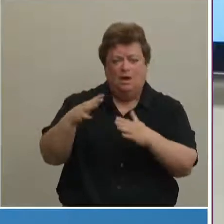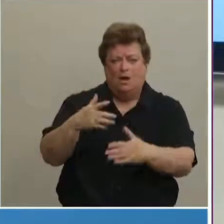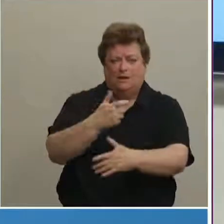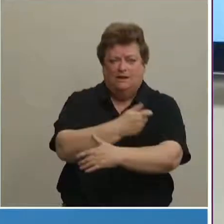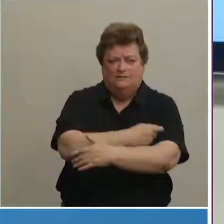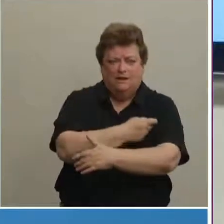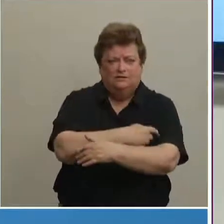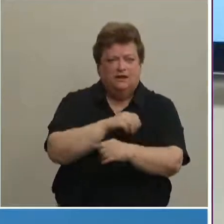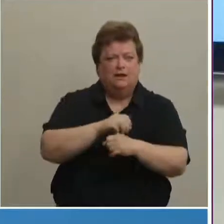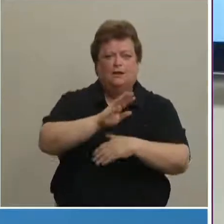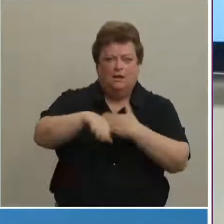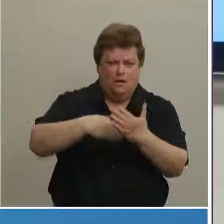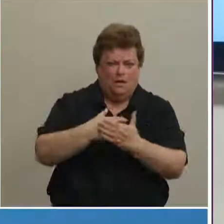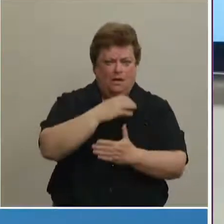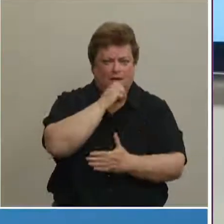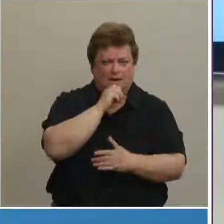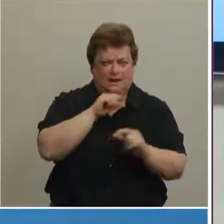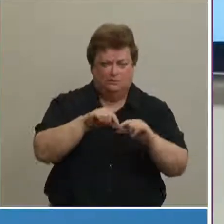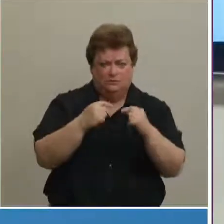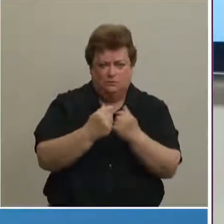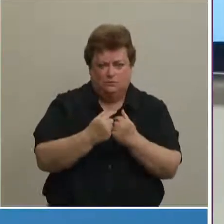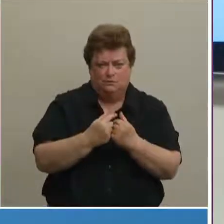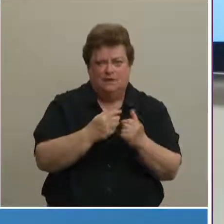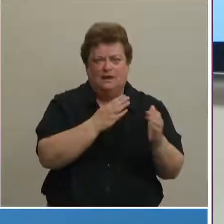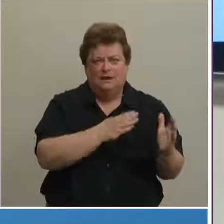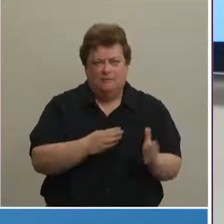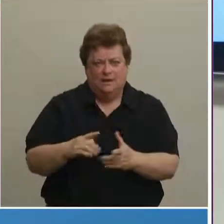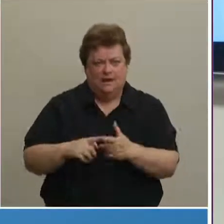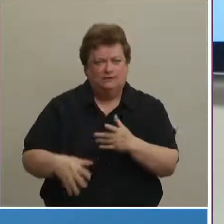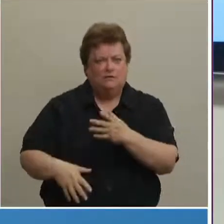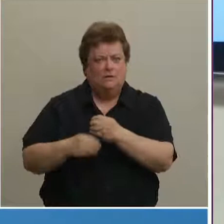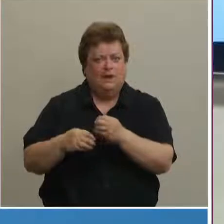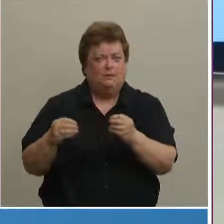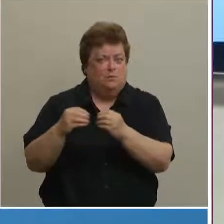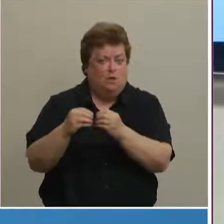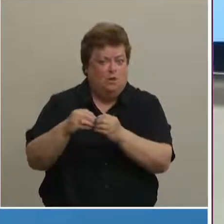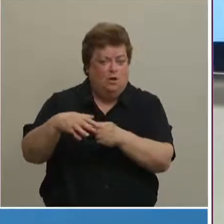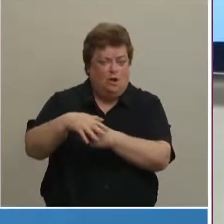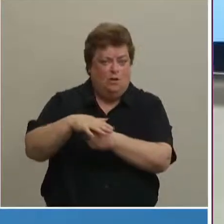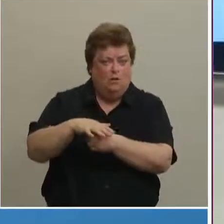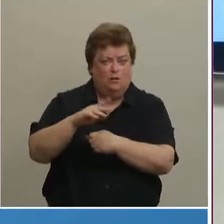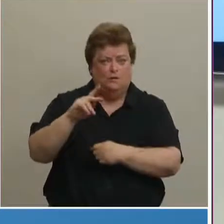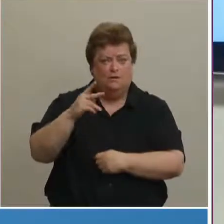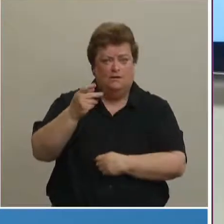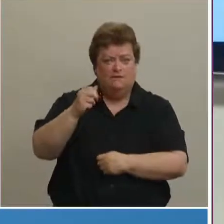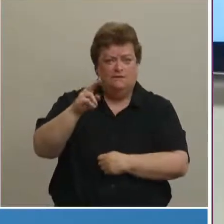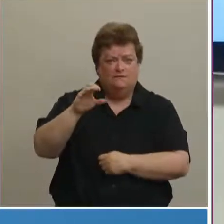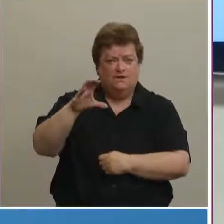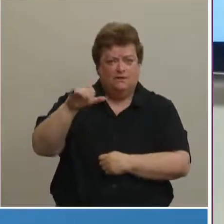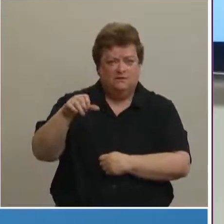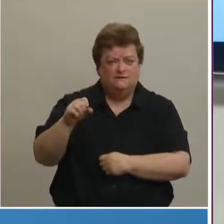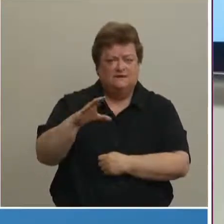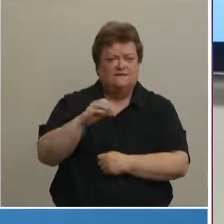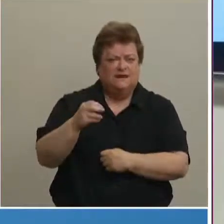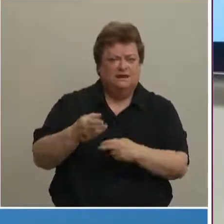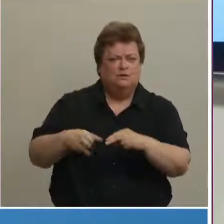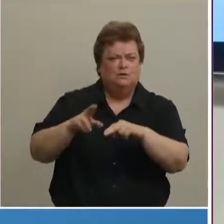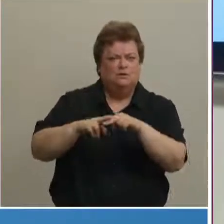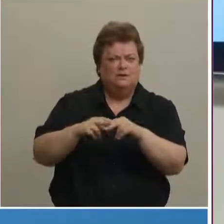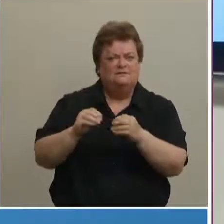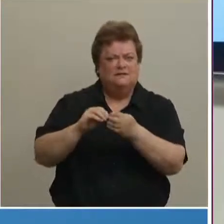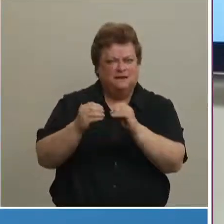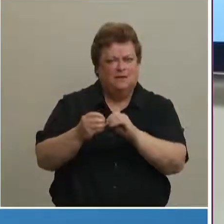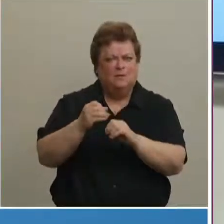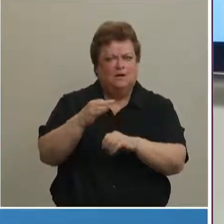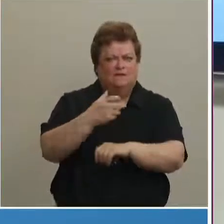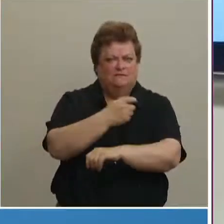in all age groups. Plans are underway to add more local pharmacies to that program and to increase the amount of vaccine that is